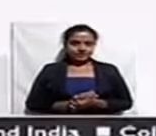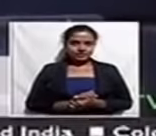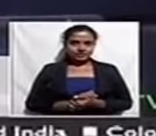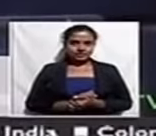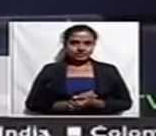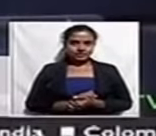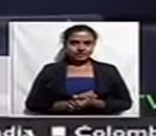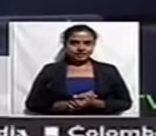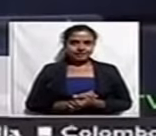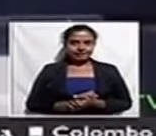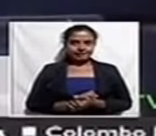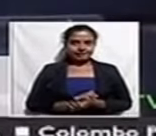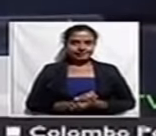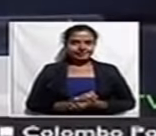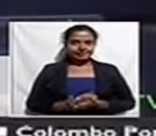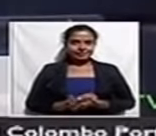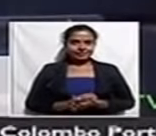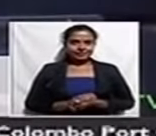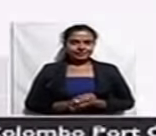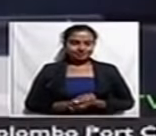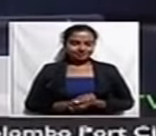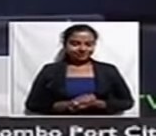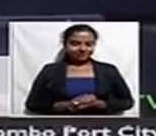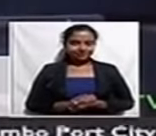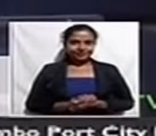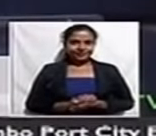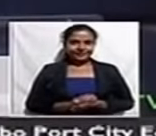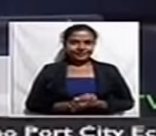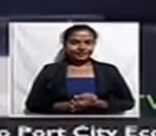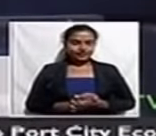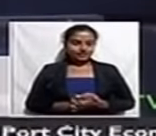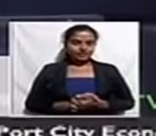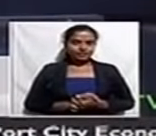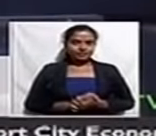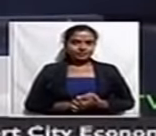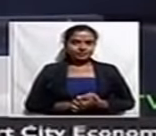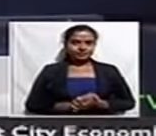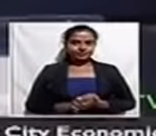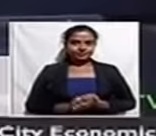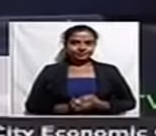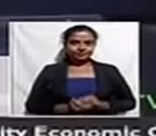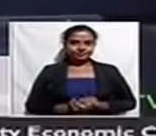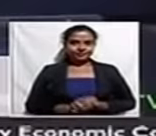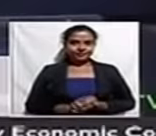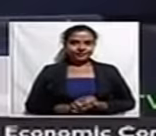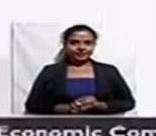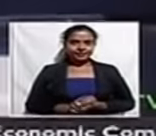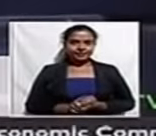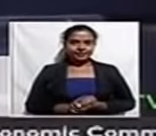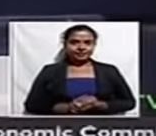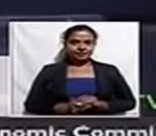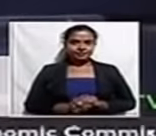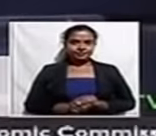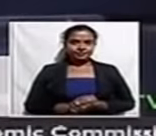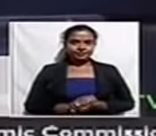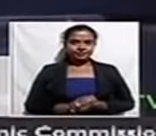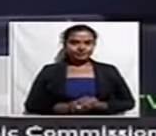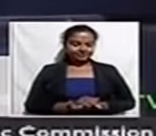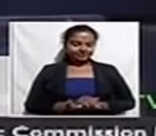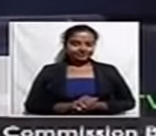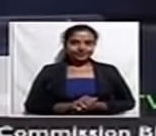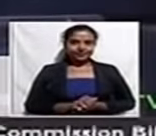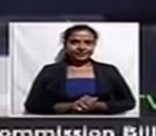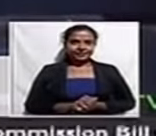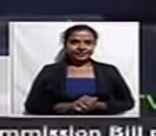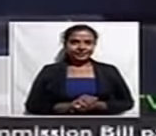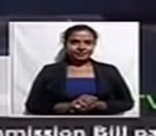nature of this company. So this is not a company that is clean. This is not a legal issue. There are very dirty deals that have taken place here. This